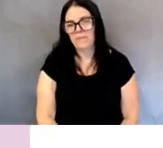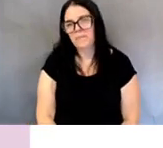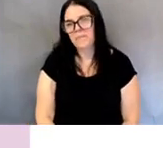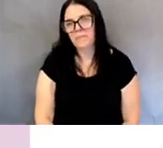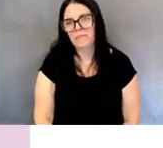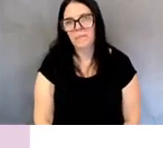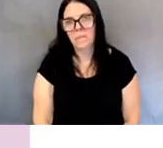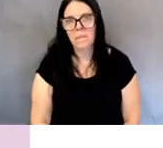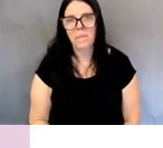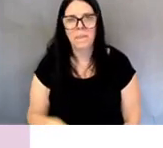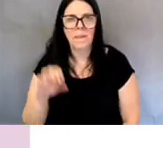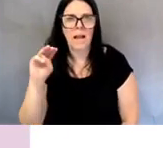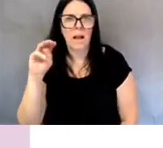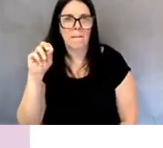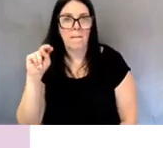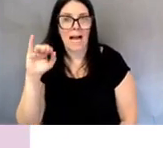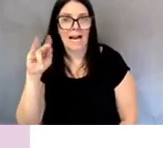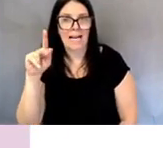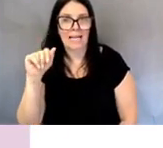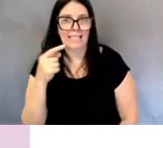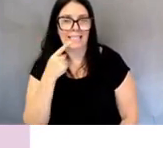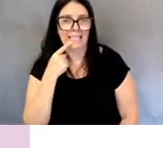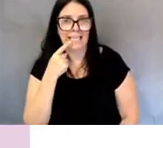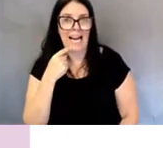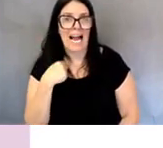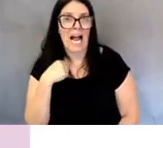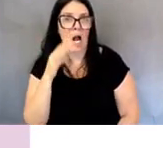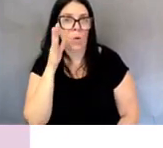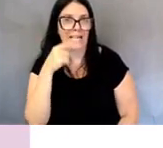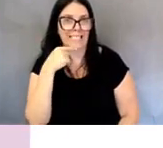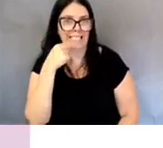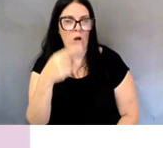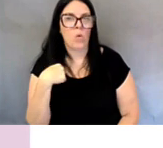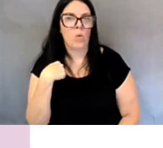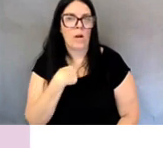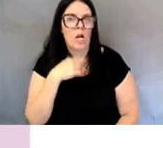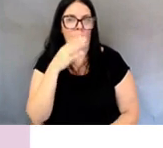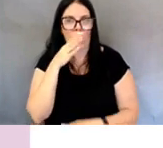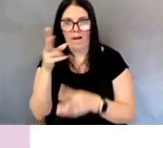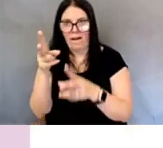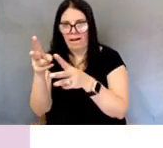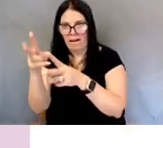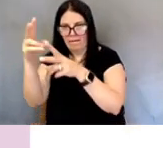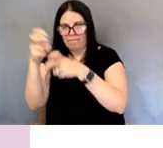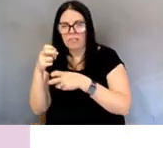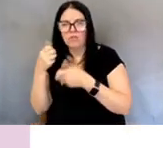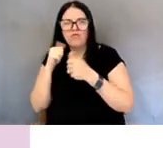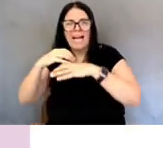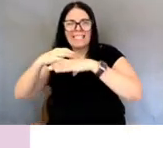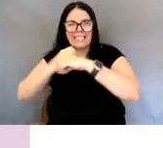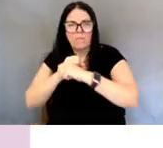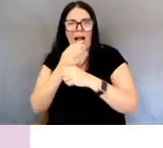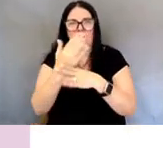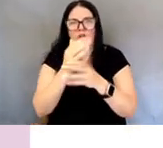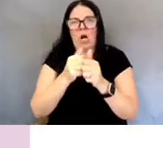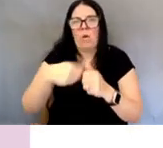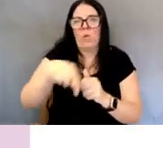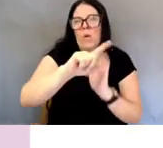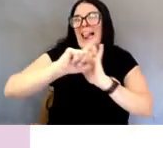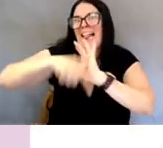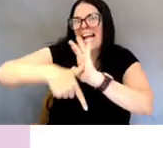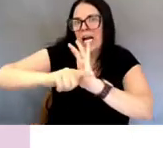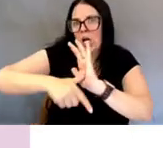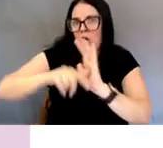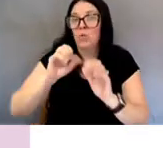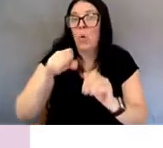And as Olga is reviewing those, I'm going to just say we're going to try to summarize them and share them with you afterwards as well. So you will see all this feedback you're